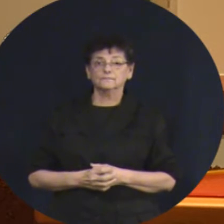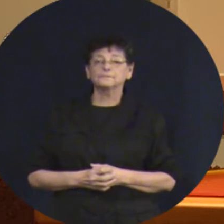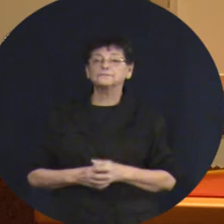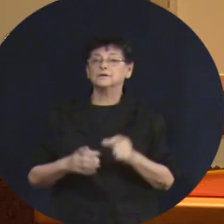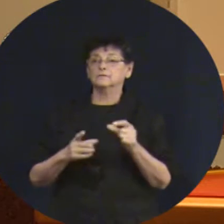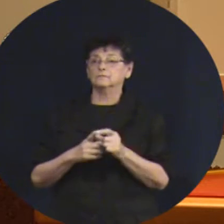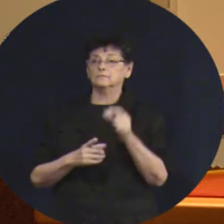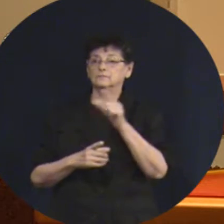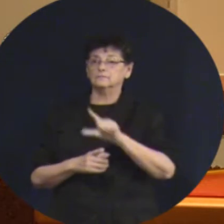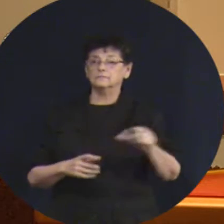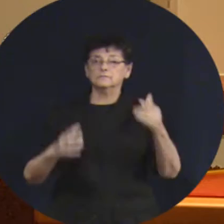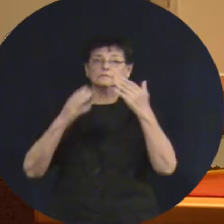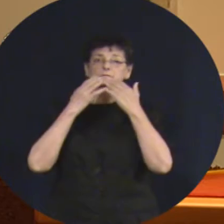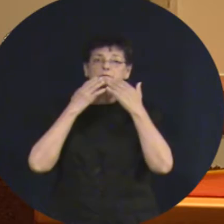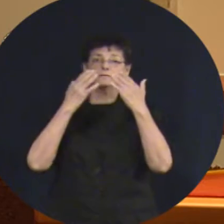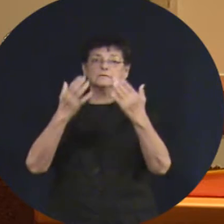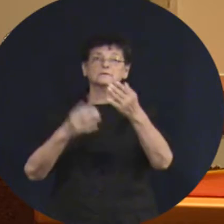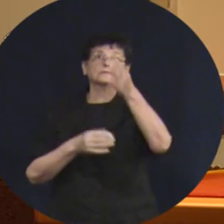The word of the Lord.